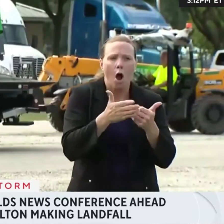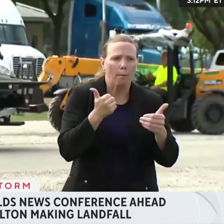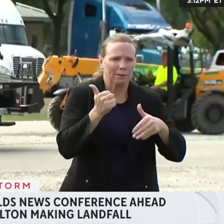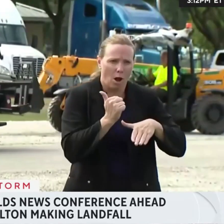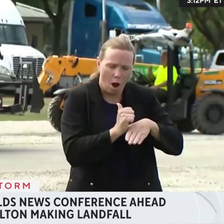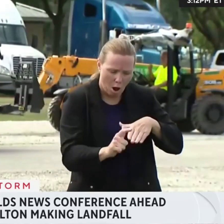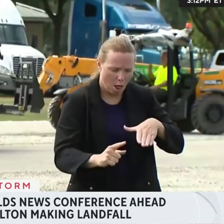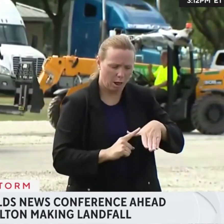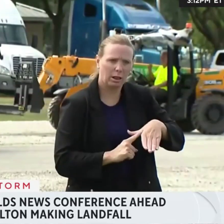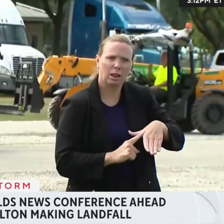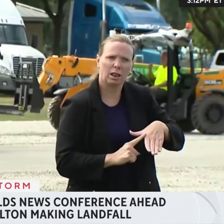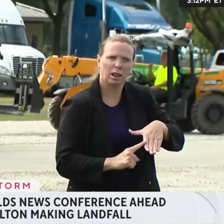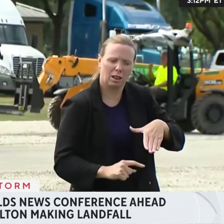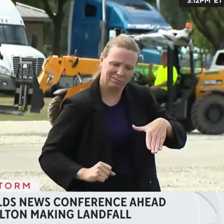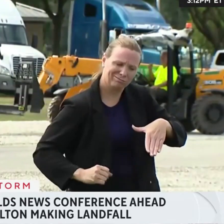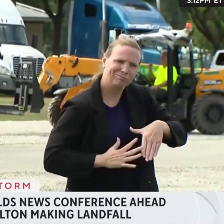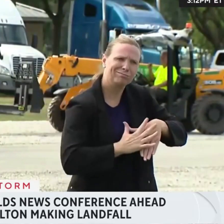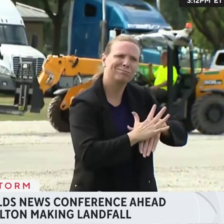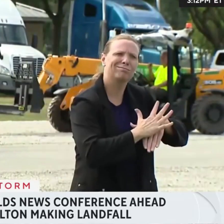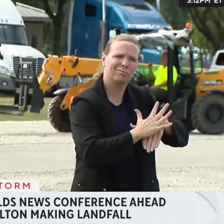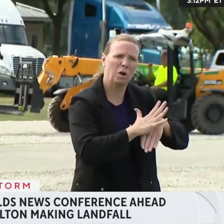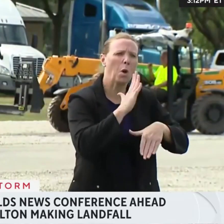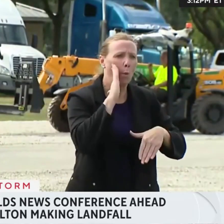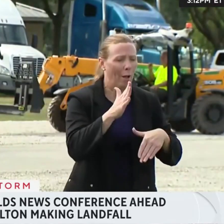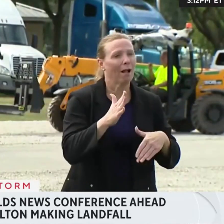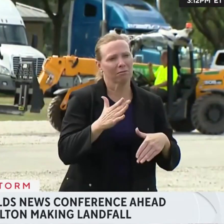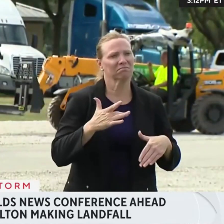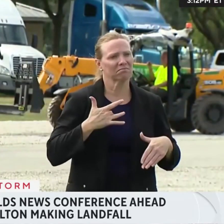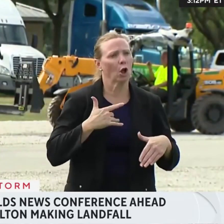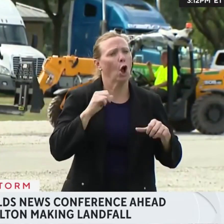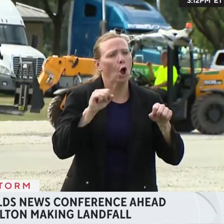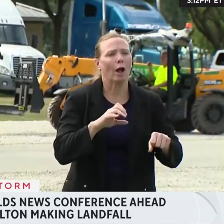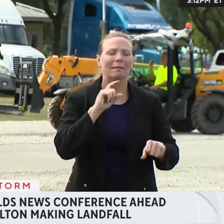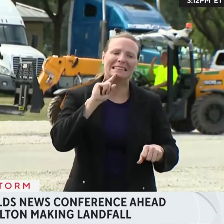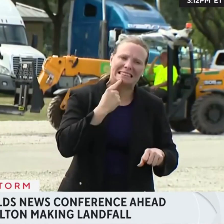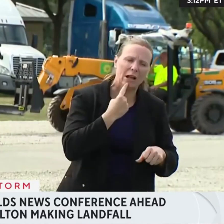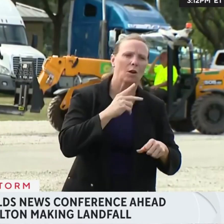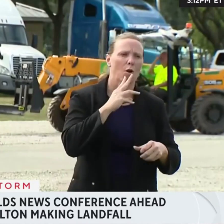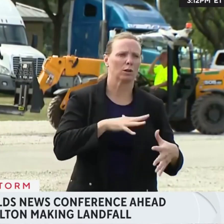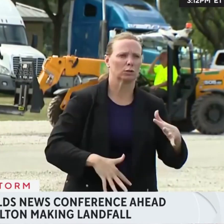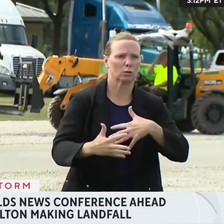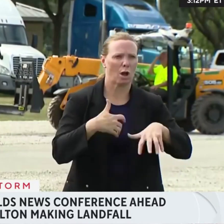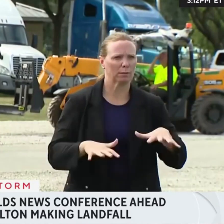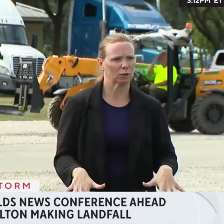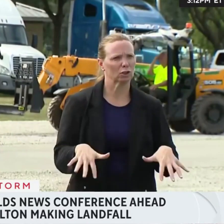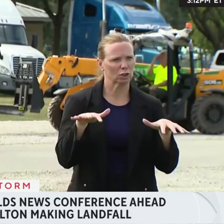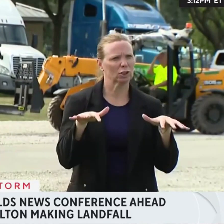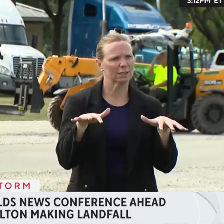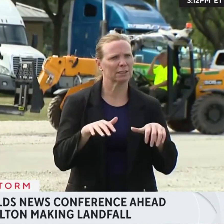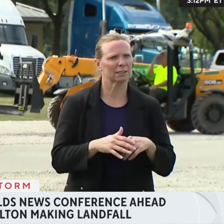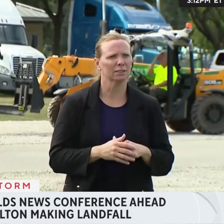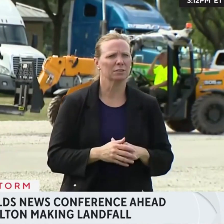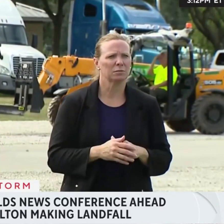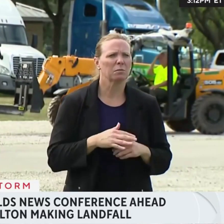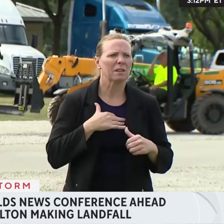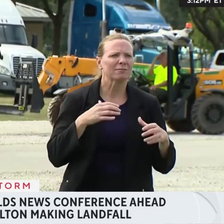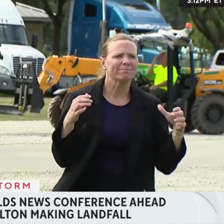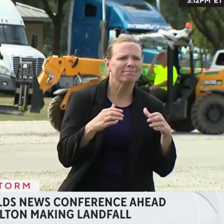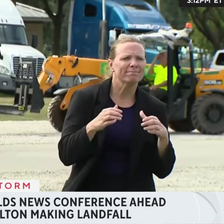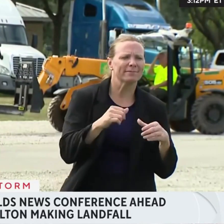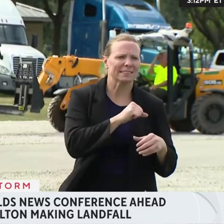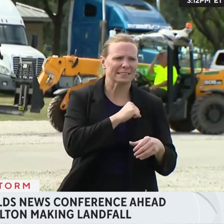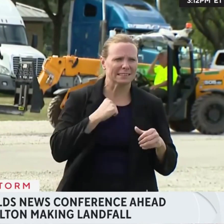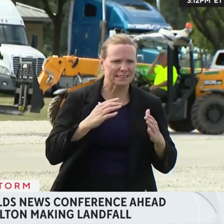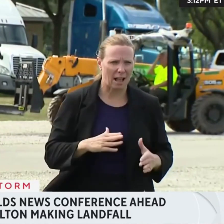Florida could get major storm surge. Today I held a joint call with state legislative leaders and the cabinet to